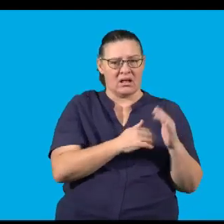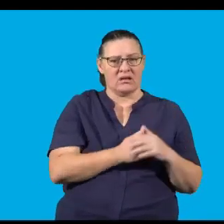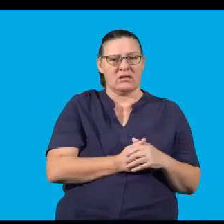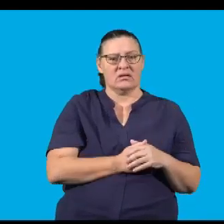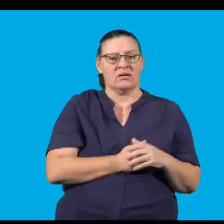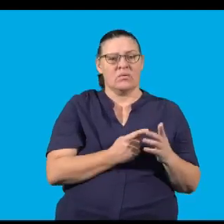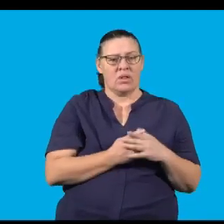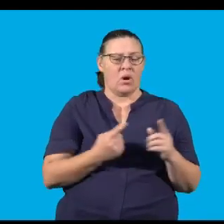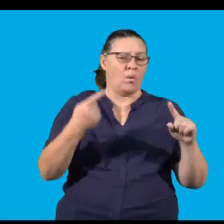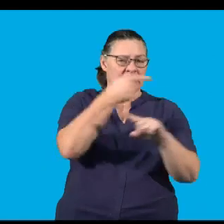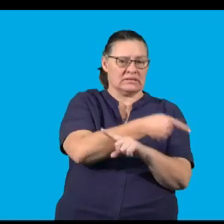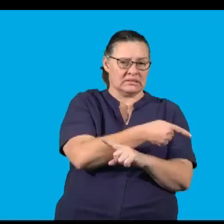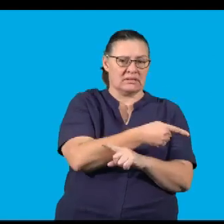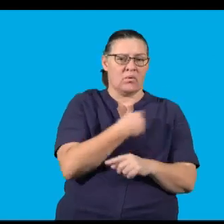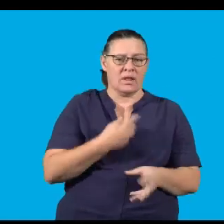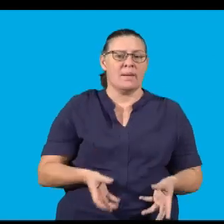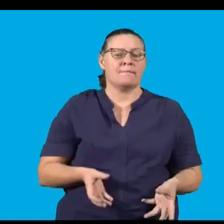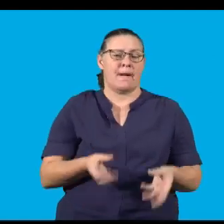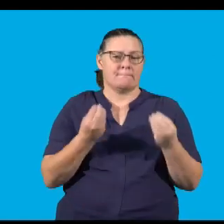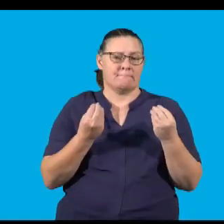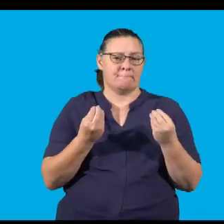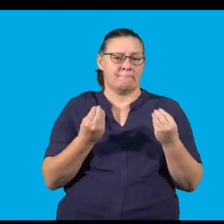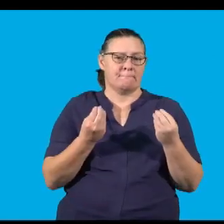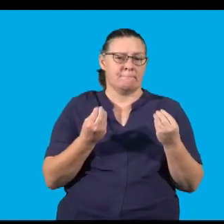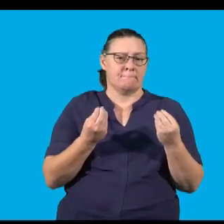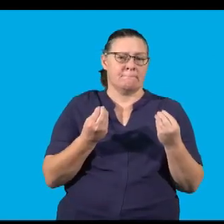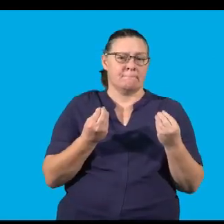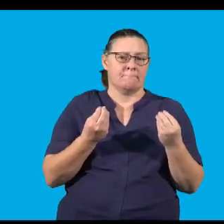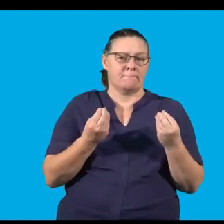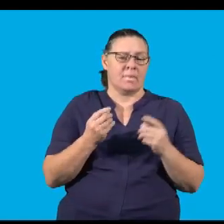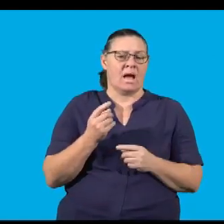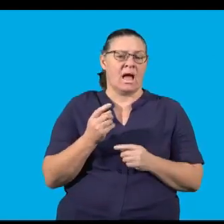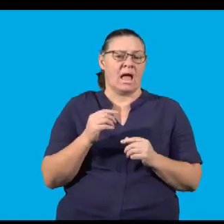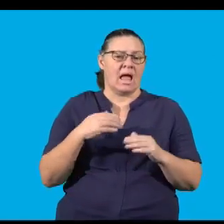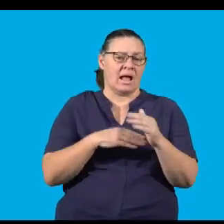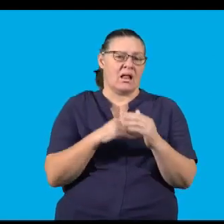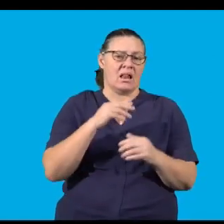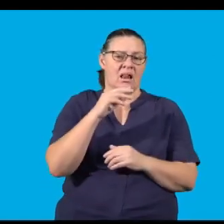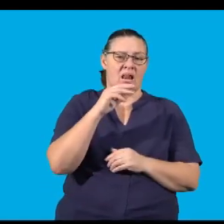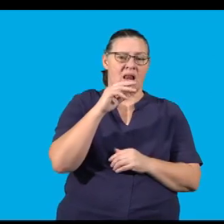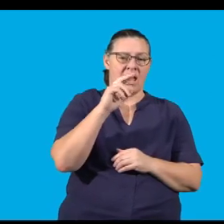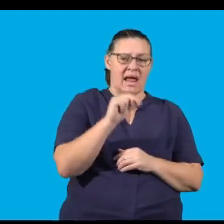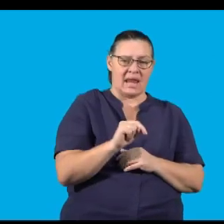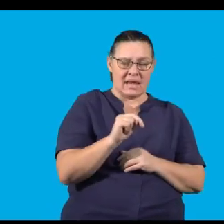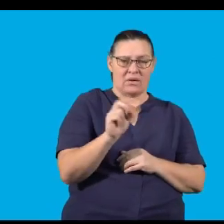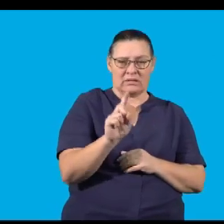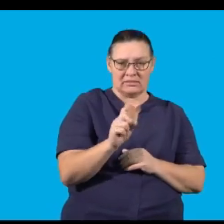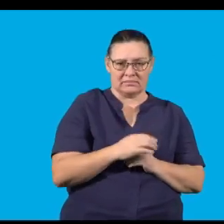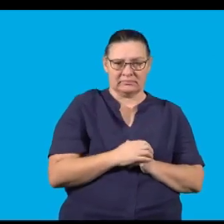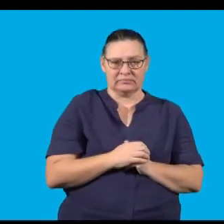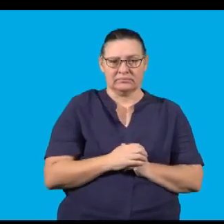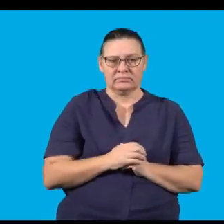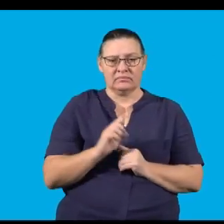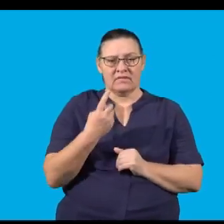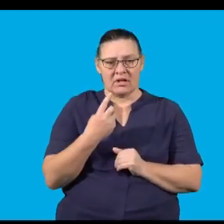of interior opposite, we'll be able to get what angle N is. Okay, so to do that, we